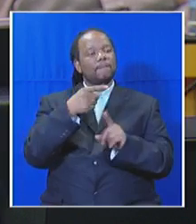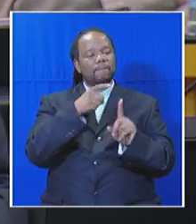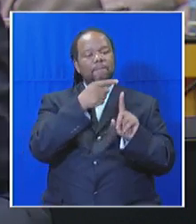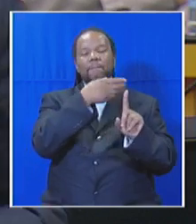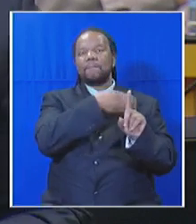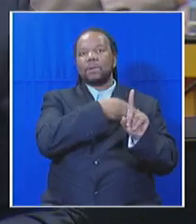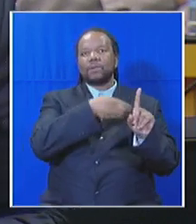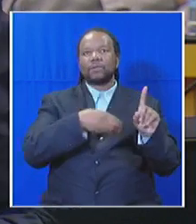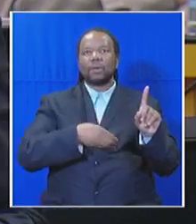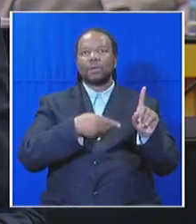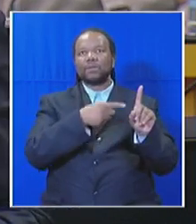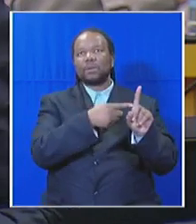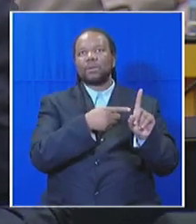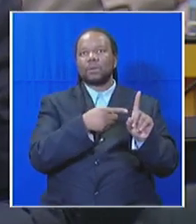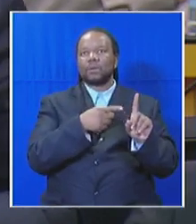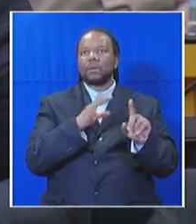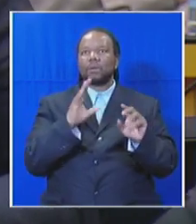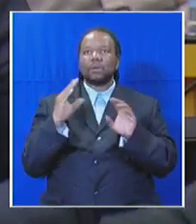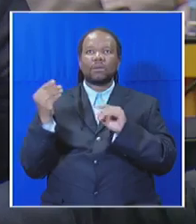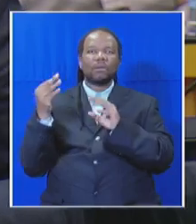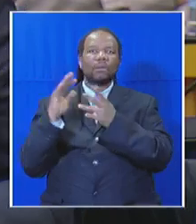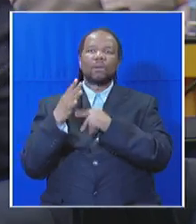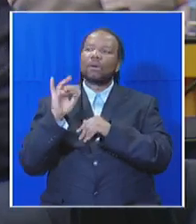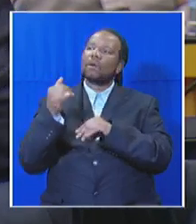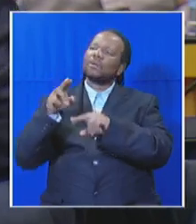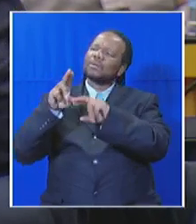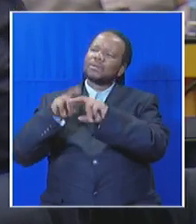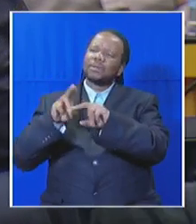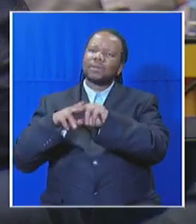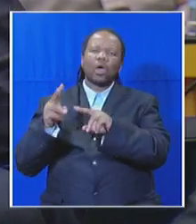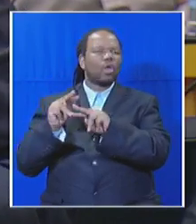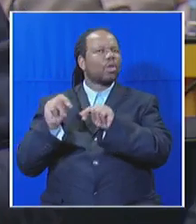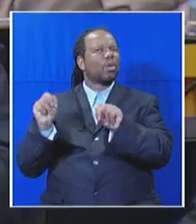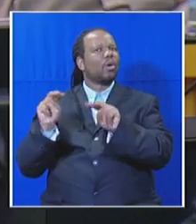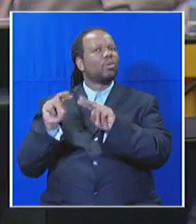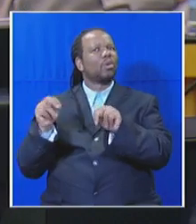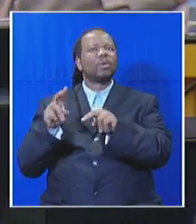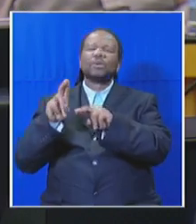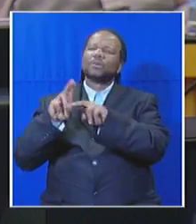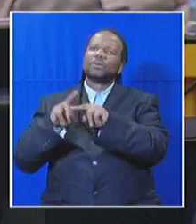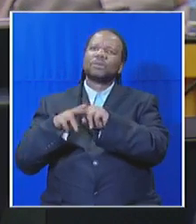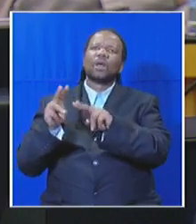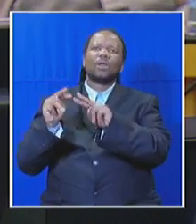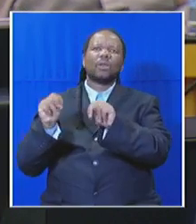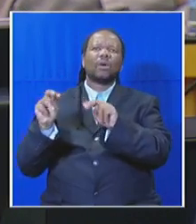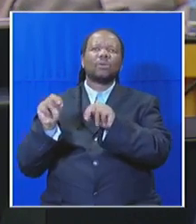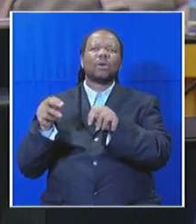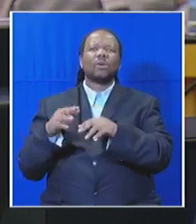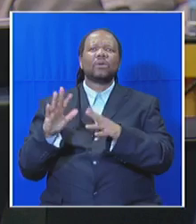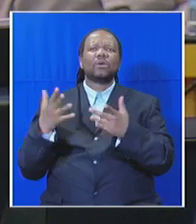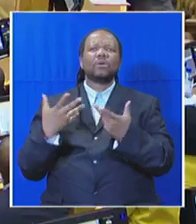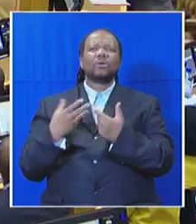not resist. He must On speak. a point It's of his order, turn. Speaker, sit down, man. You didn't. No. Sit down. Our leader must speak. You members. Sit